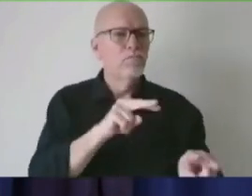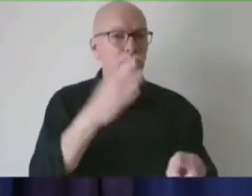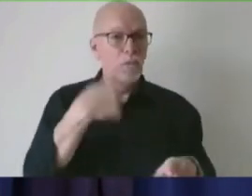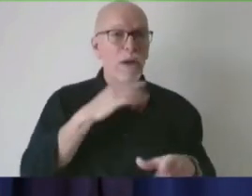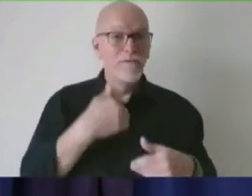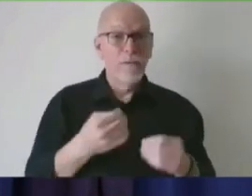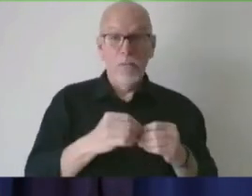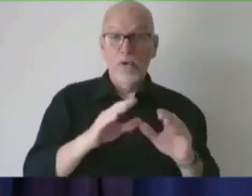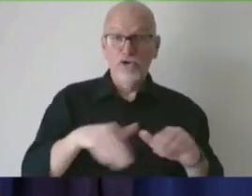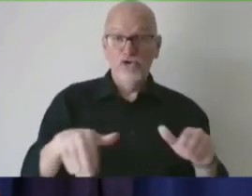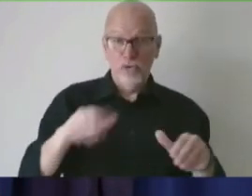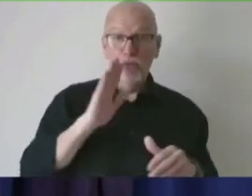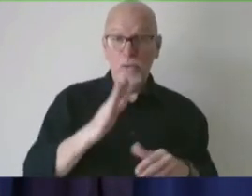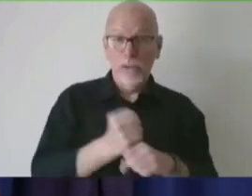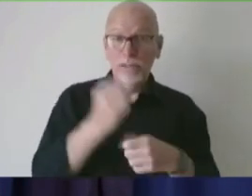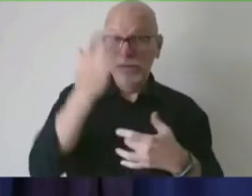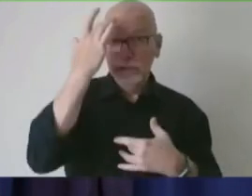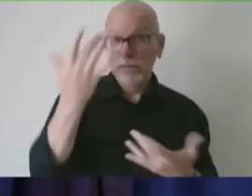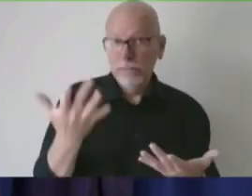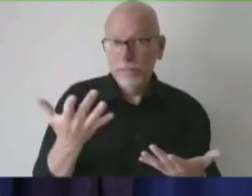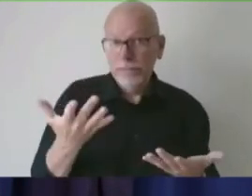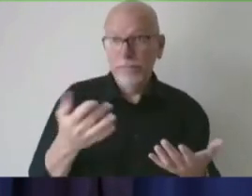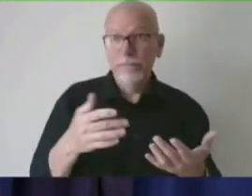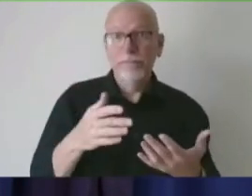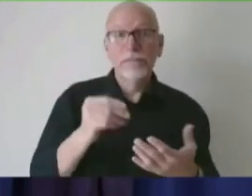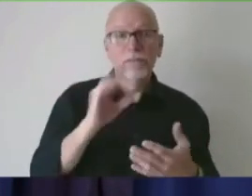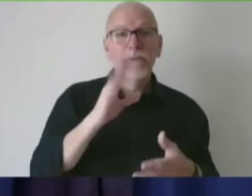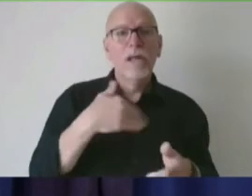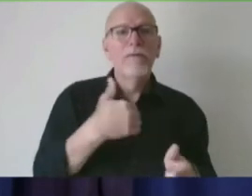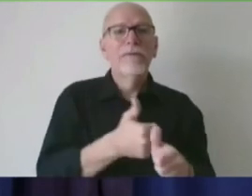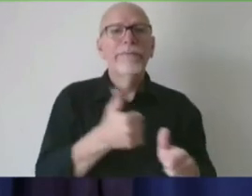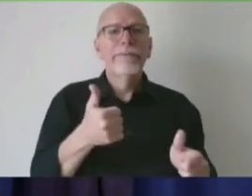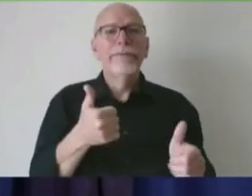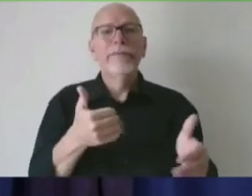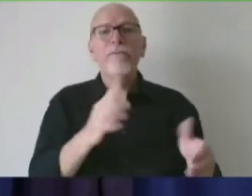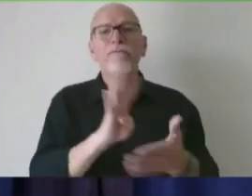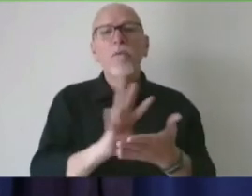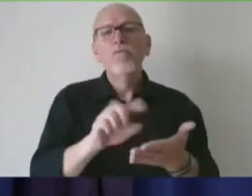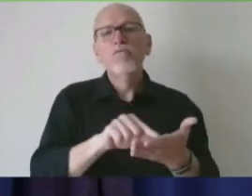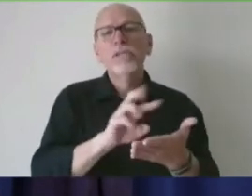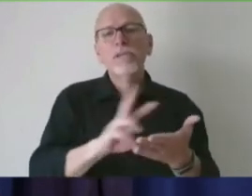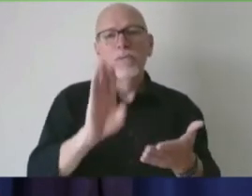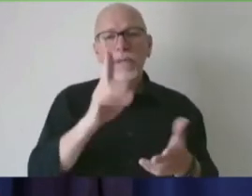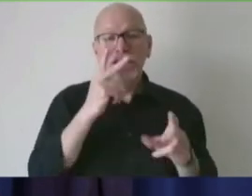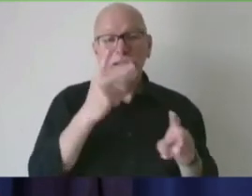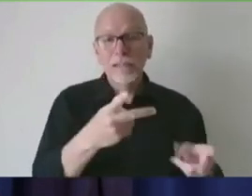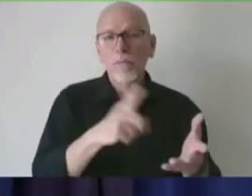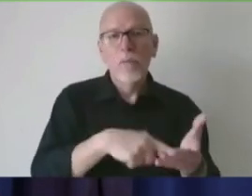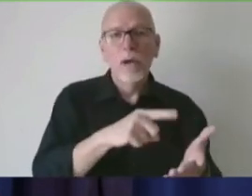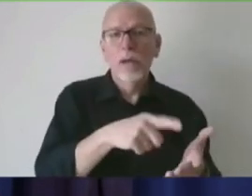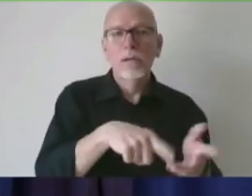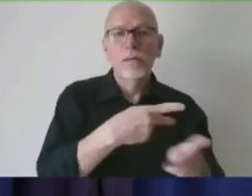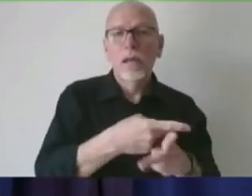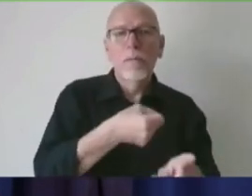that are infected, and that's going to be a lag time of a good 4 to 6 weeks after those infections occur.